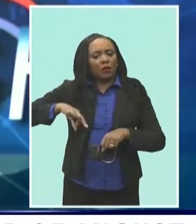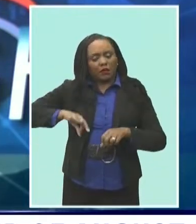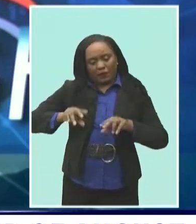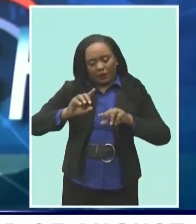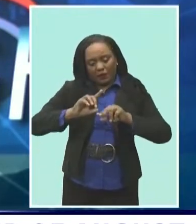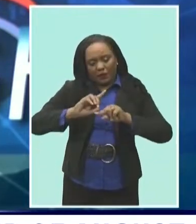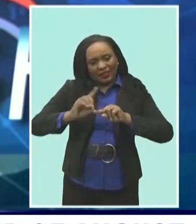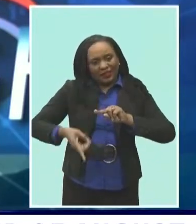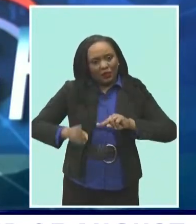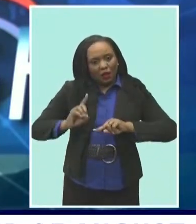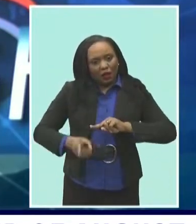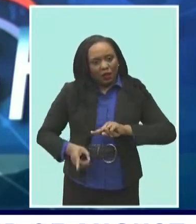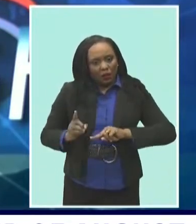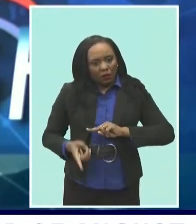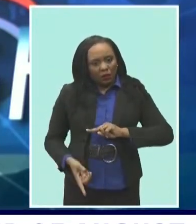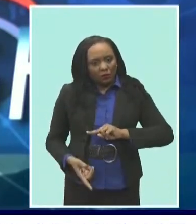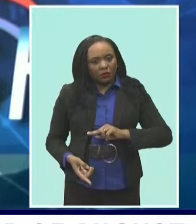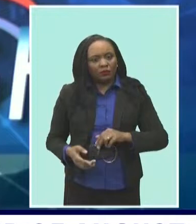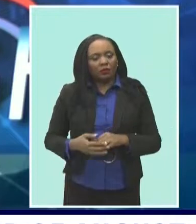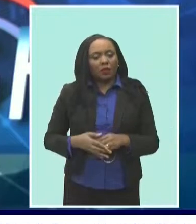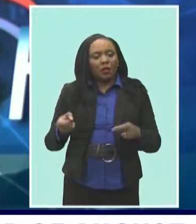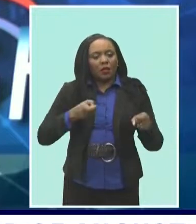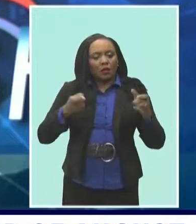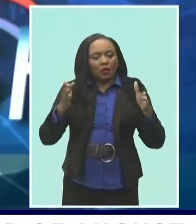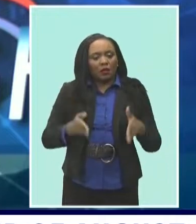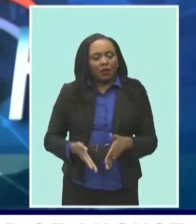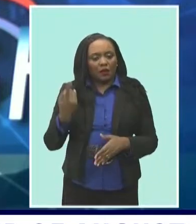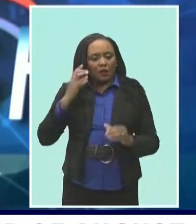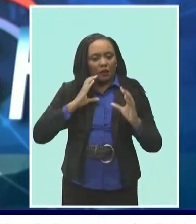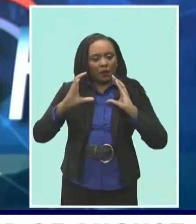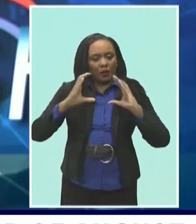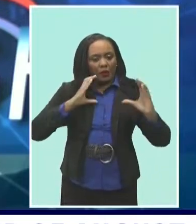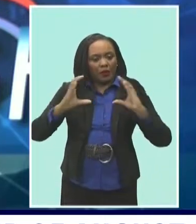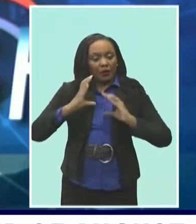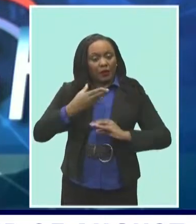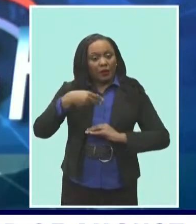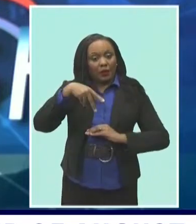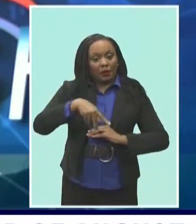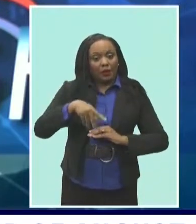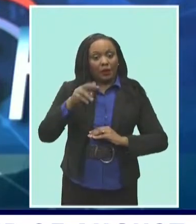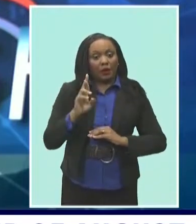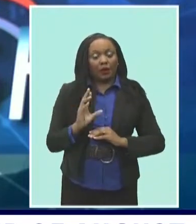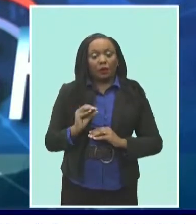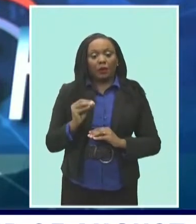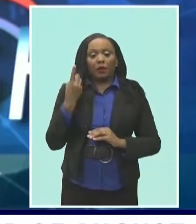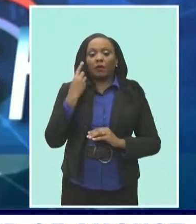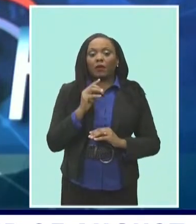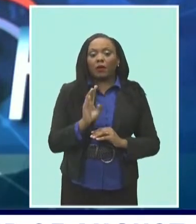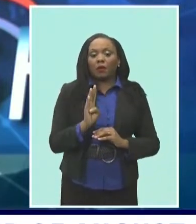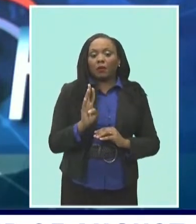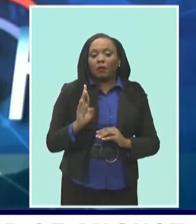for the period 2019 to 2020. This is according to Manager for Communications and